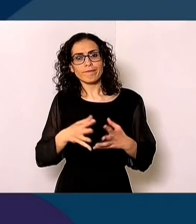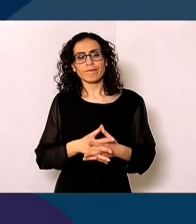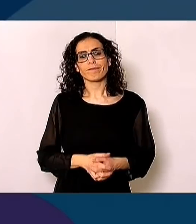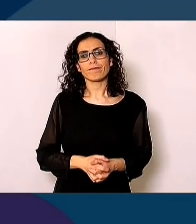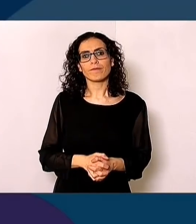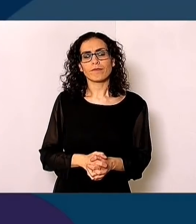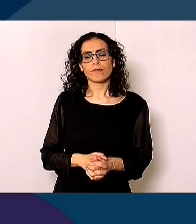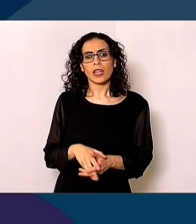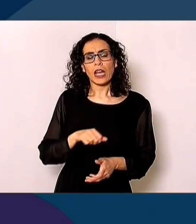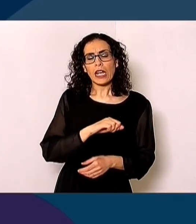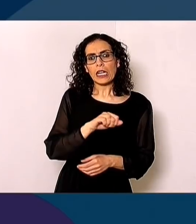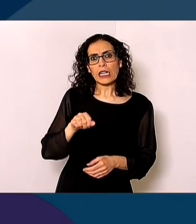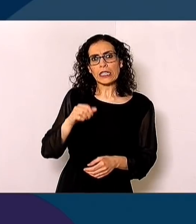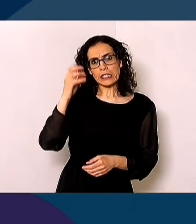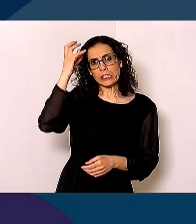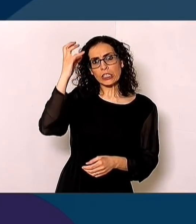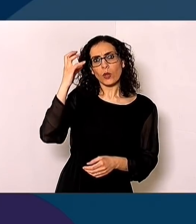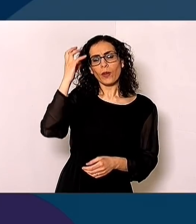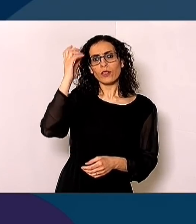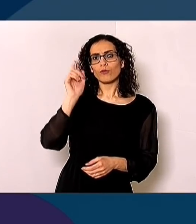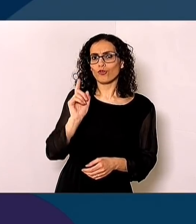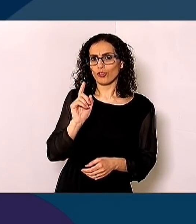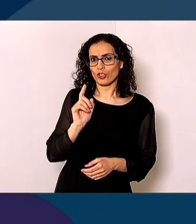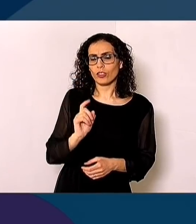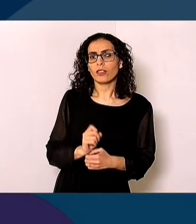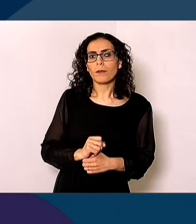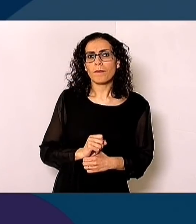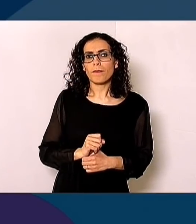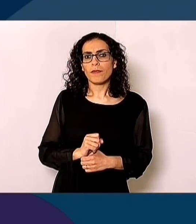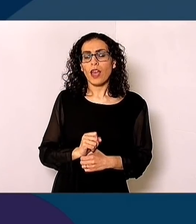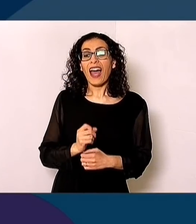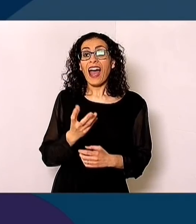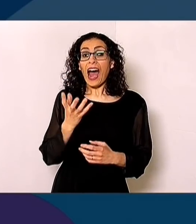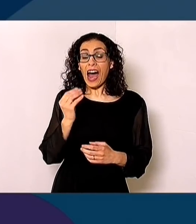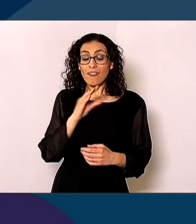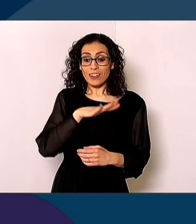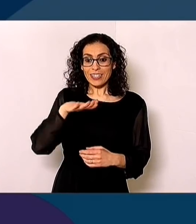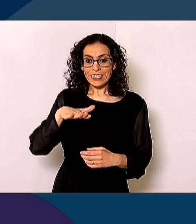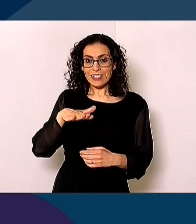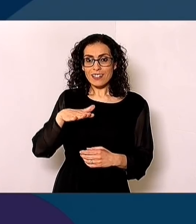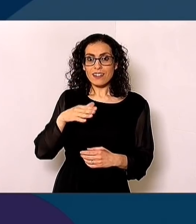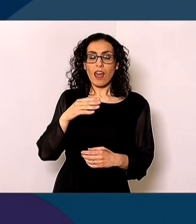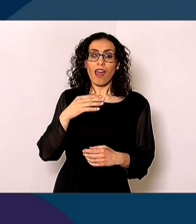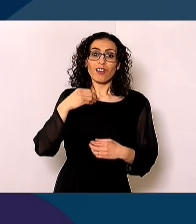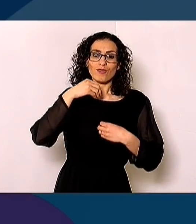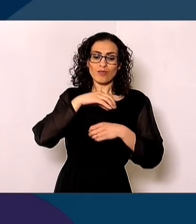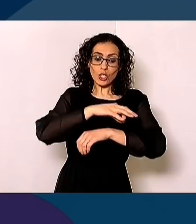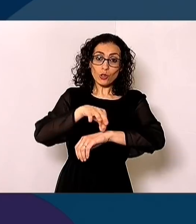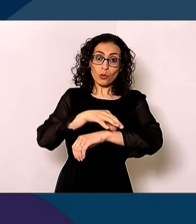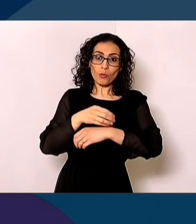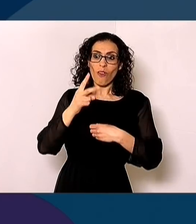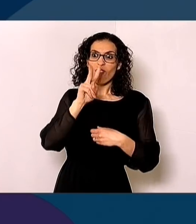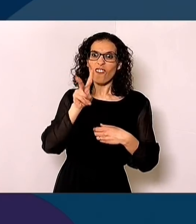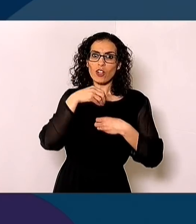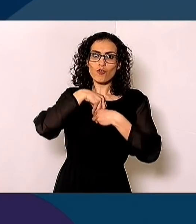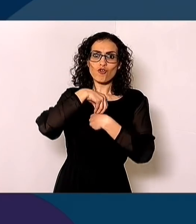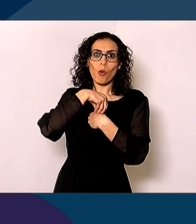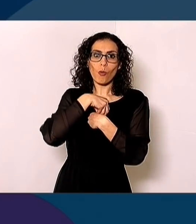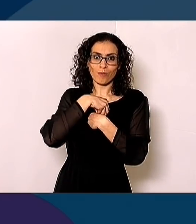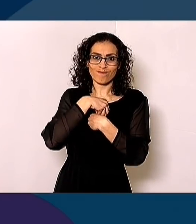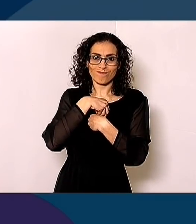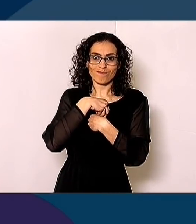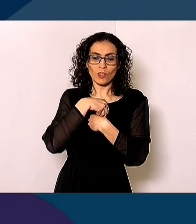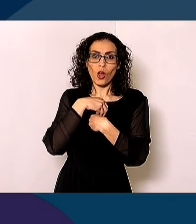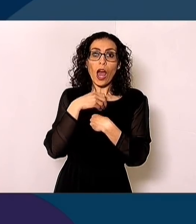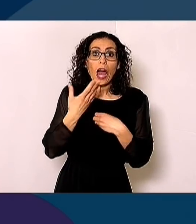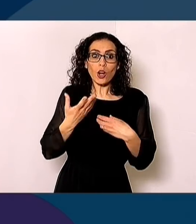Li jankwetanti hija li ħafna nies idumu bil-virus fuqhom. Allura li inti dawn il-persuni